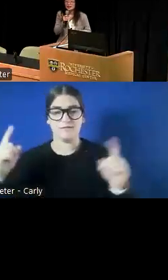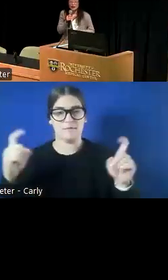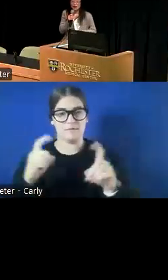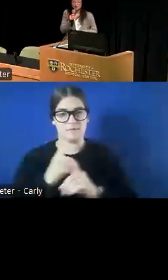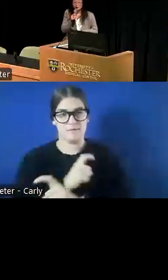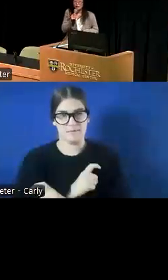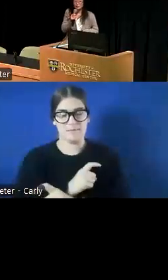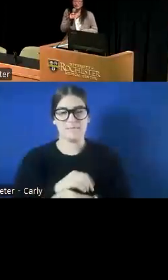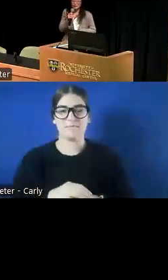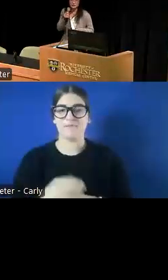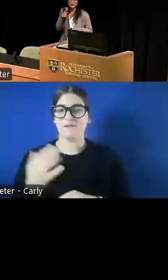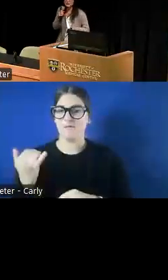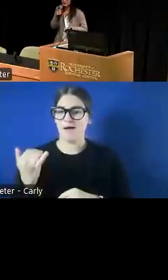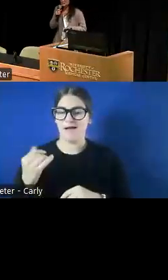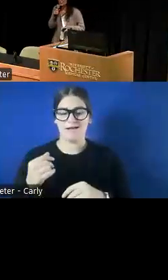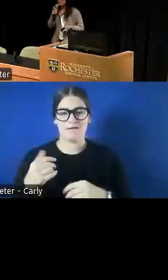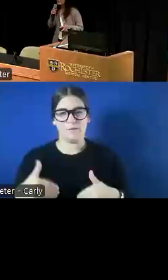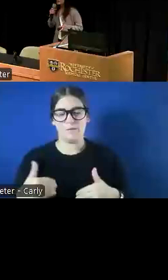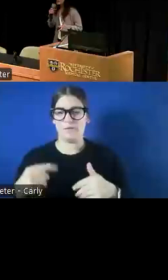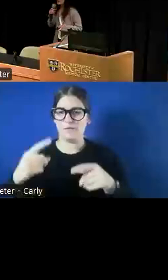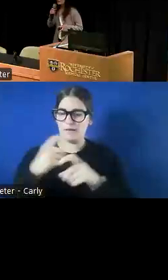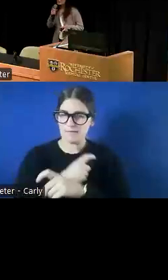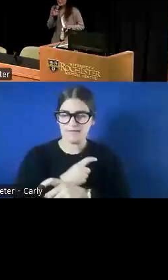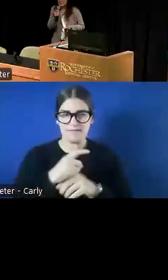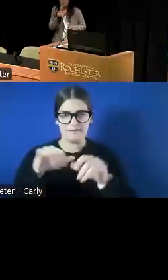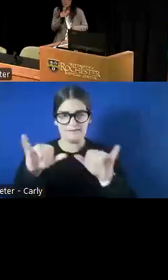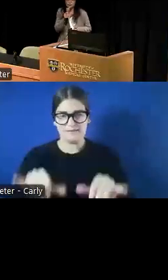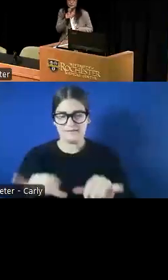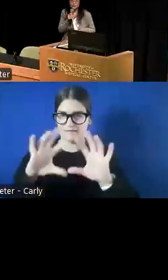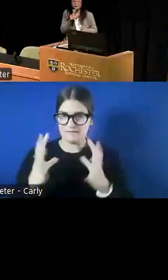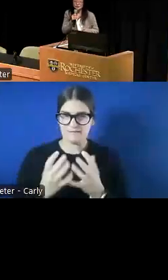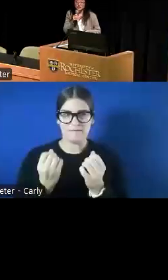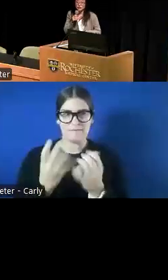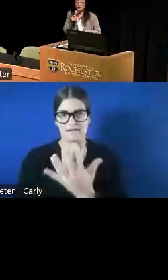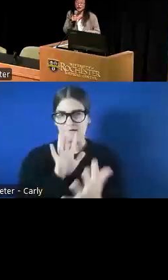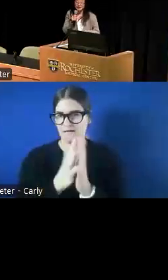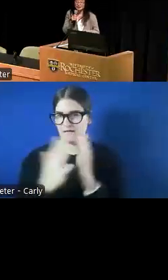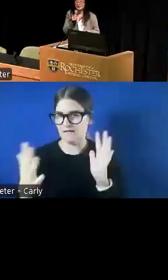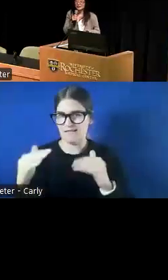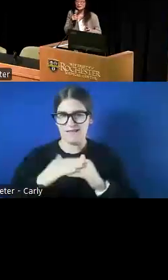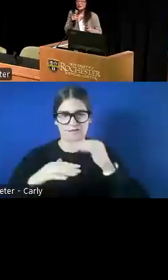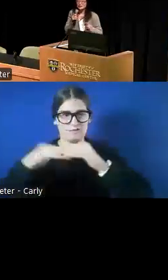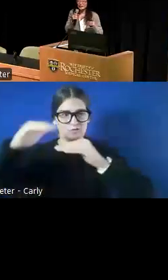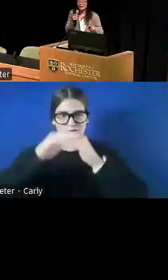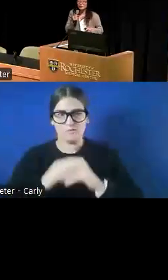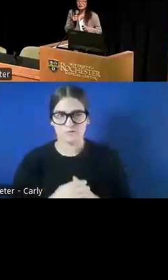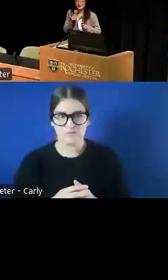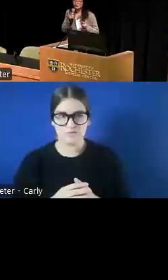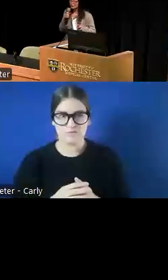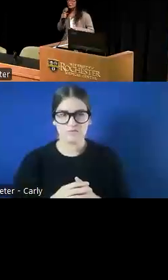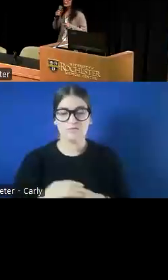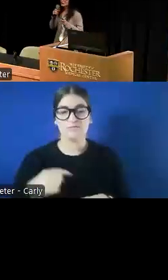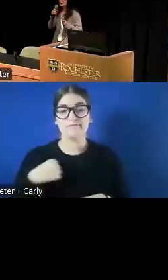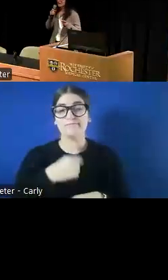complicated constructs with multiple dimensions. The systematic reviews show that it is the behavior